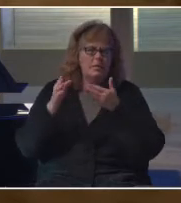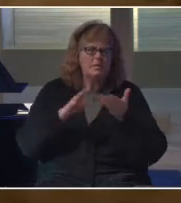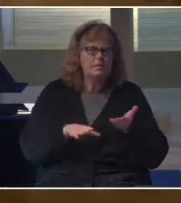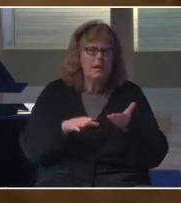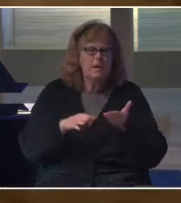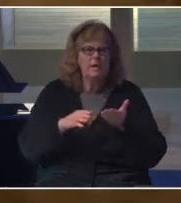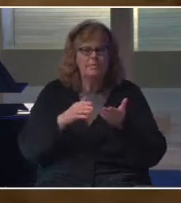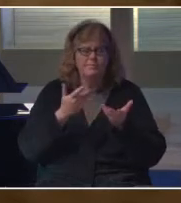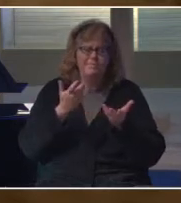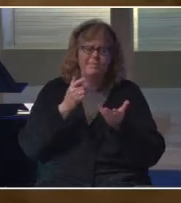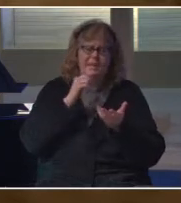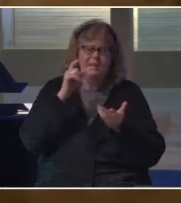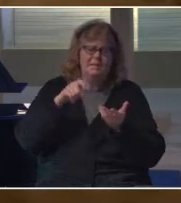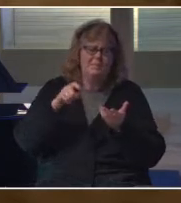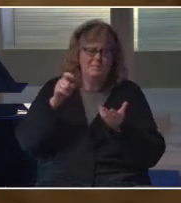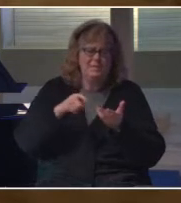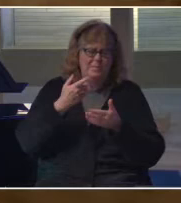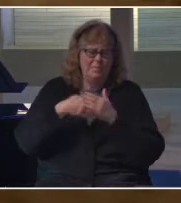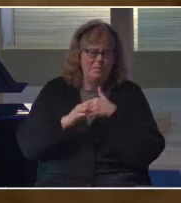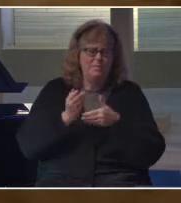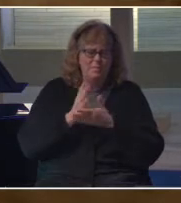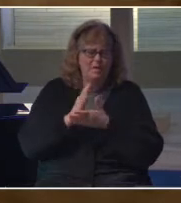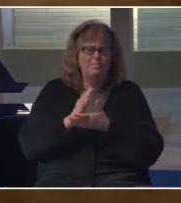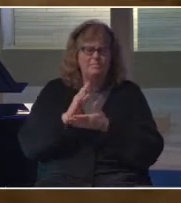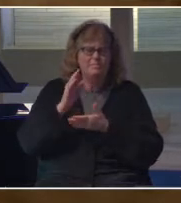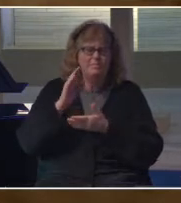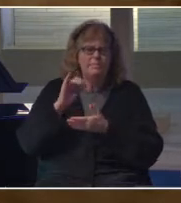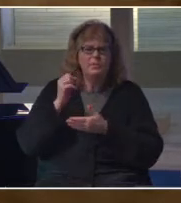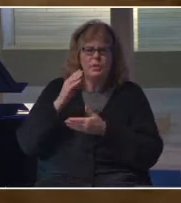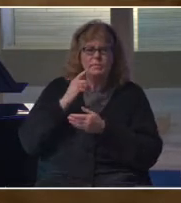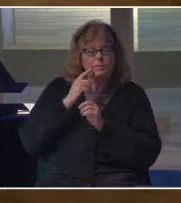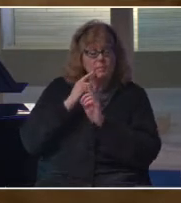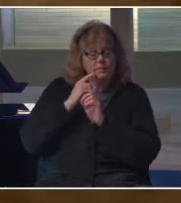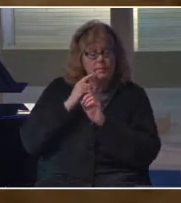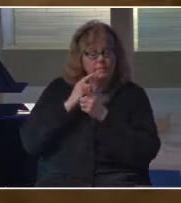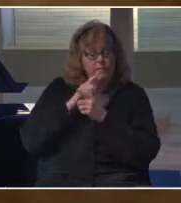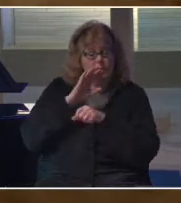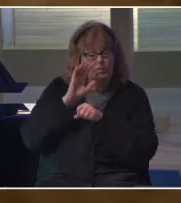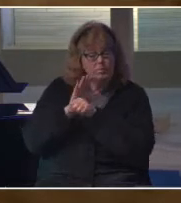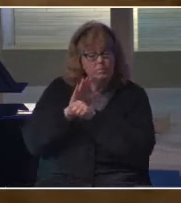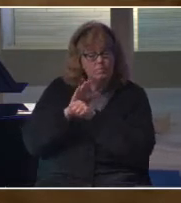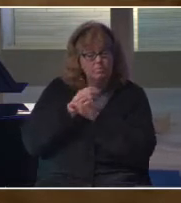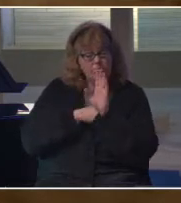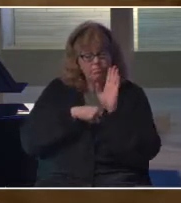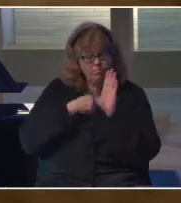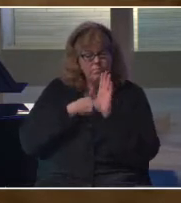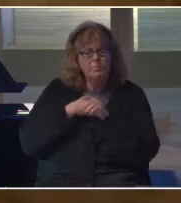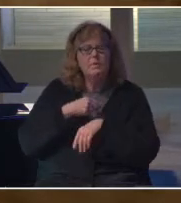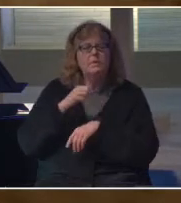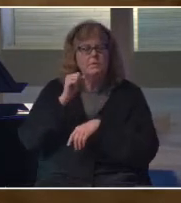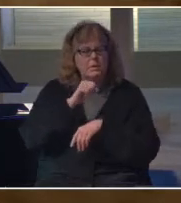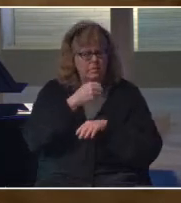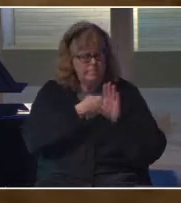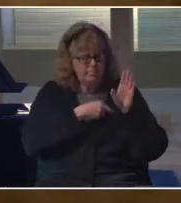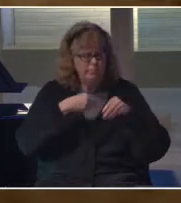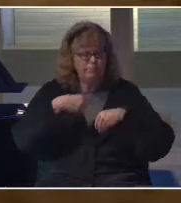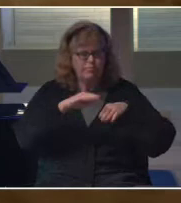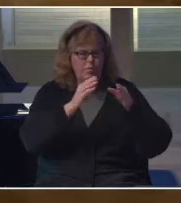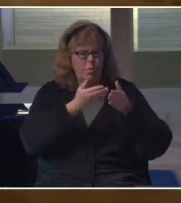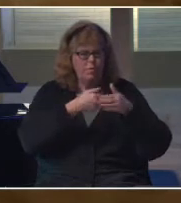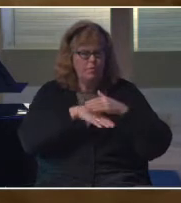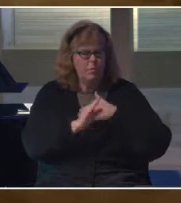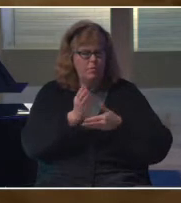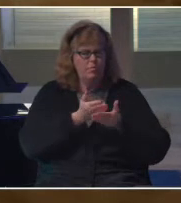what use then is the birthright to me?" And Jacob said, "First, swear to me." So he swore to him and sold his birthright to